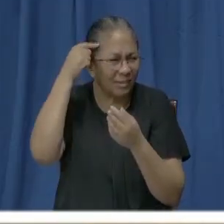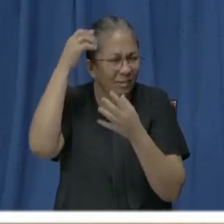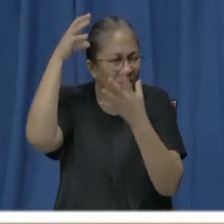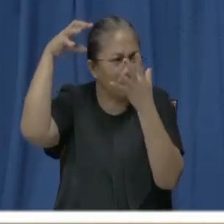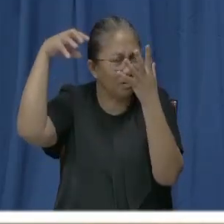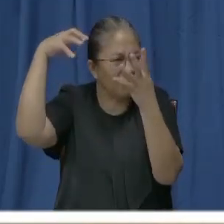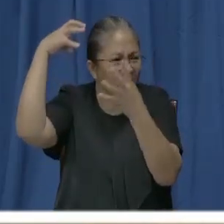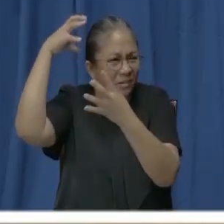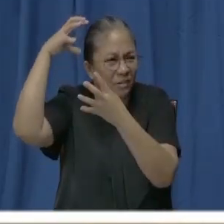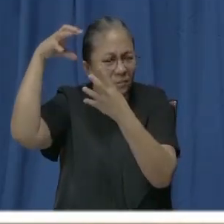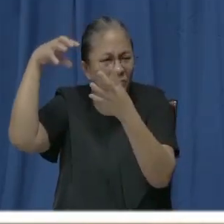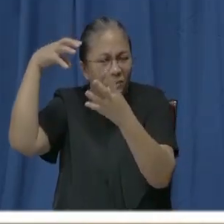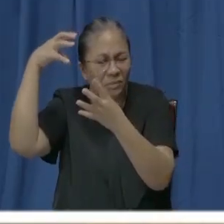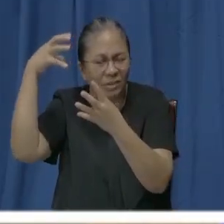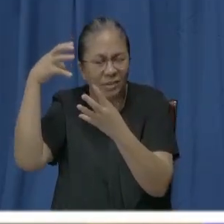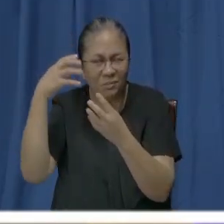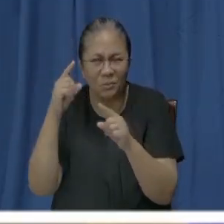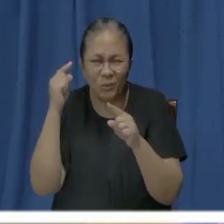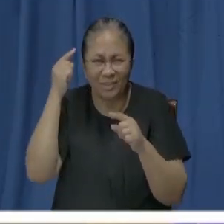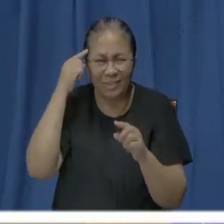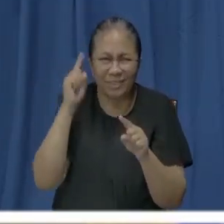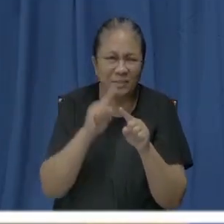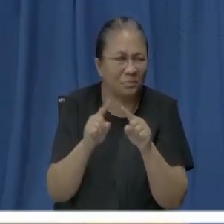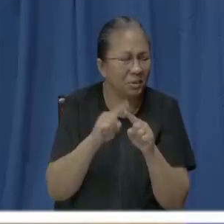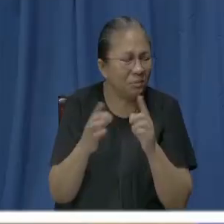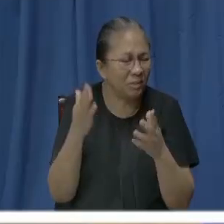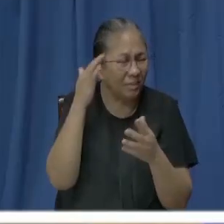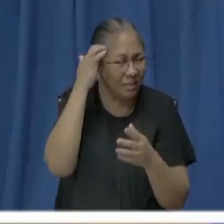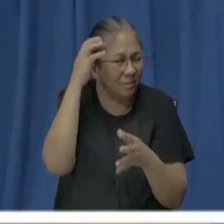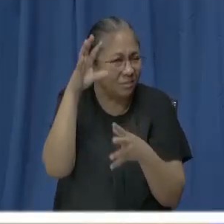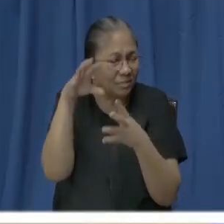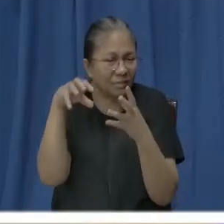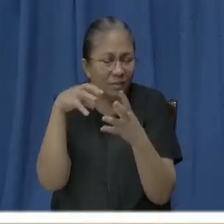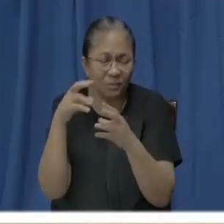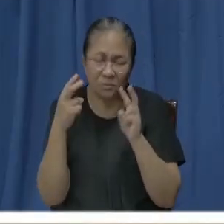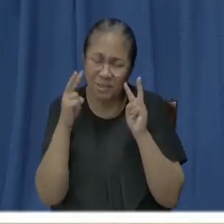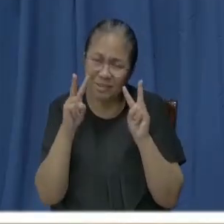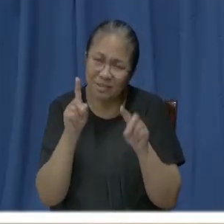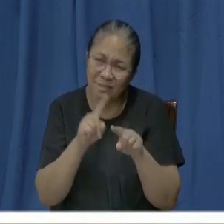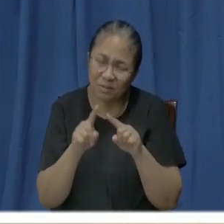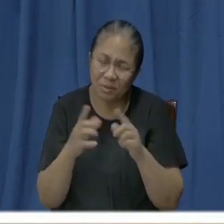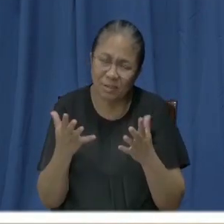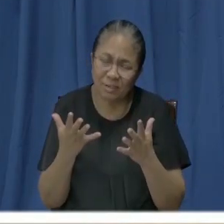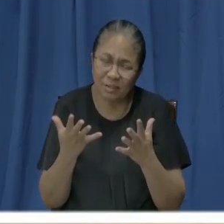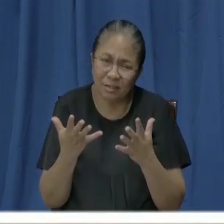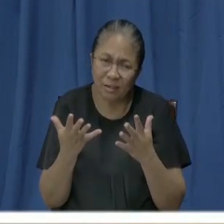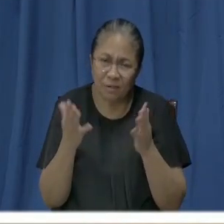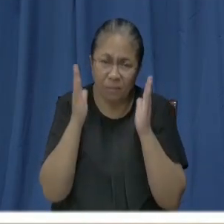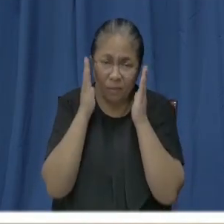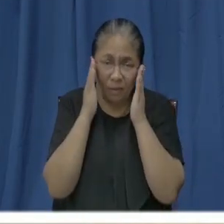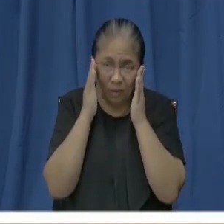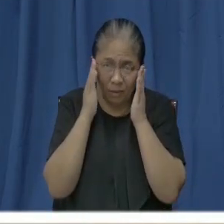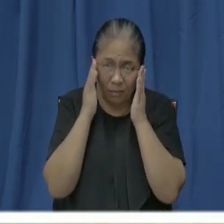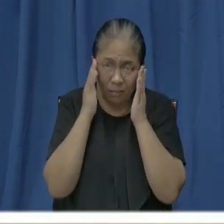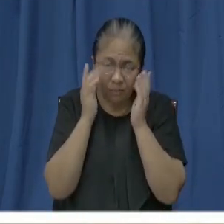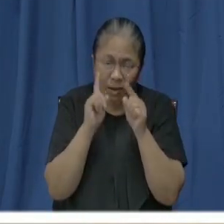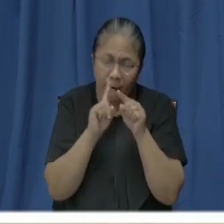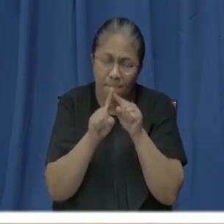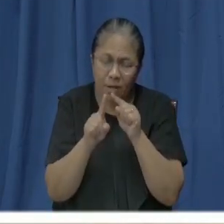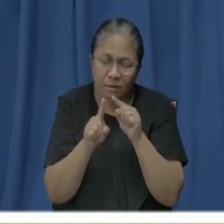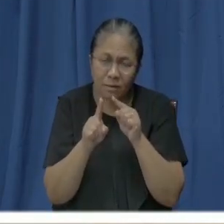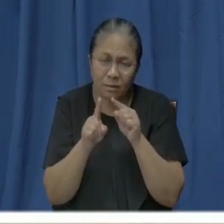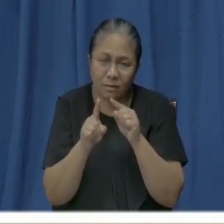and so many things that we think and so many things that we see and understand. But to hear